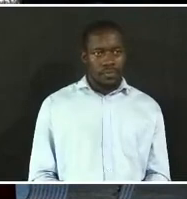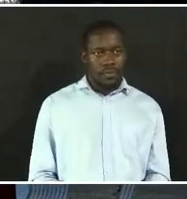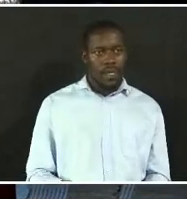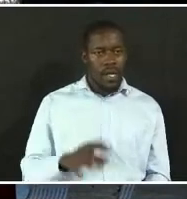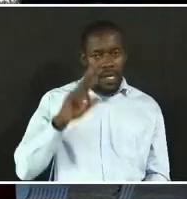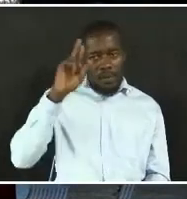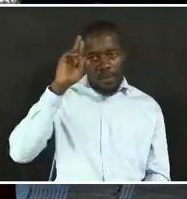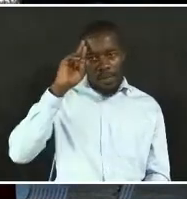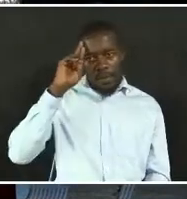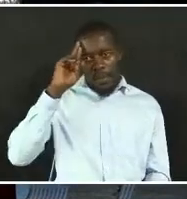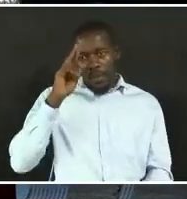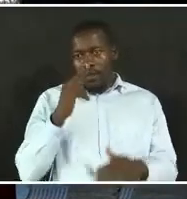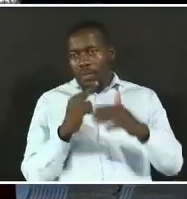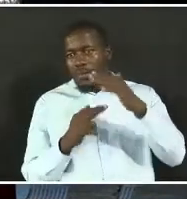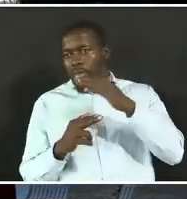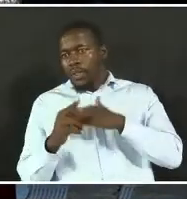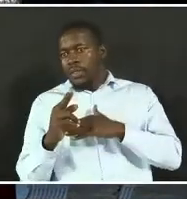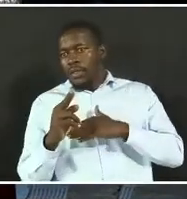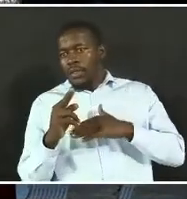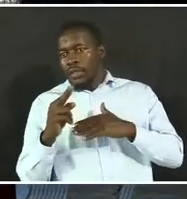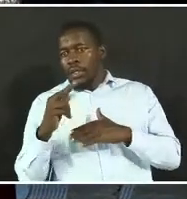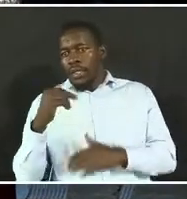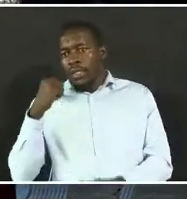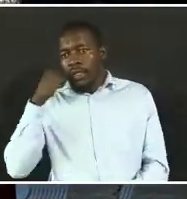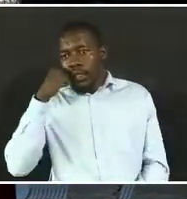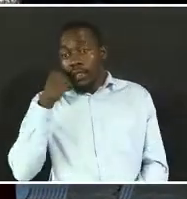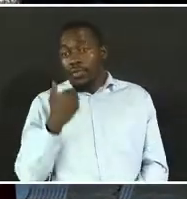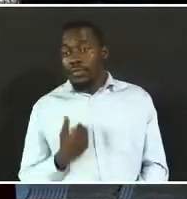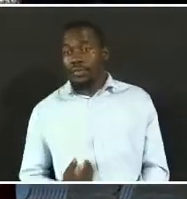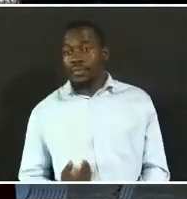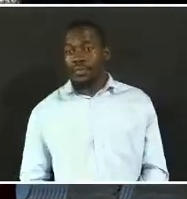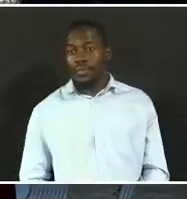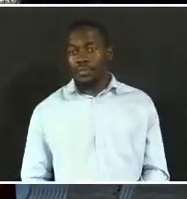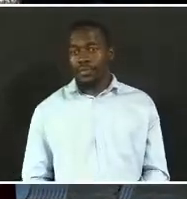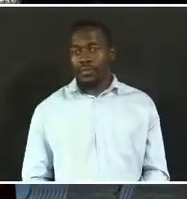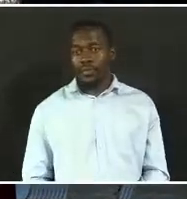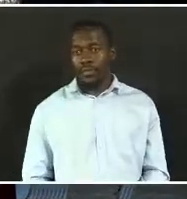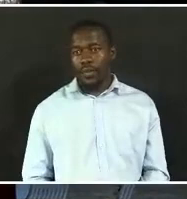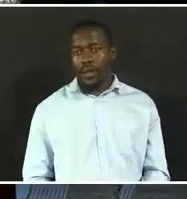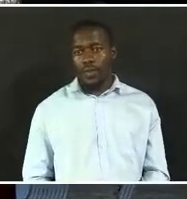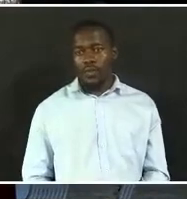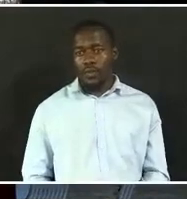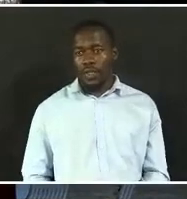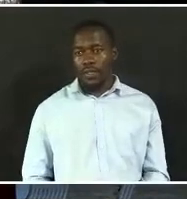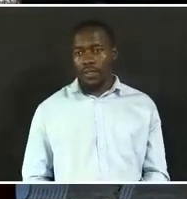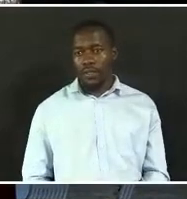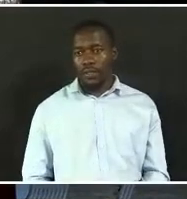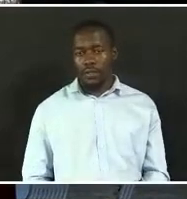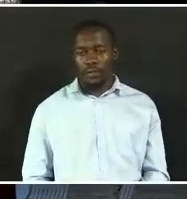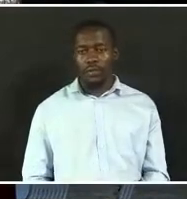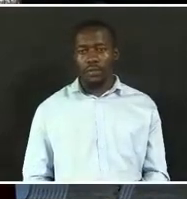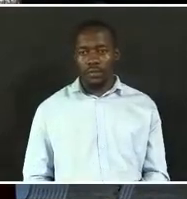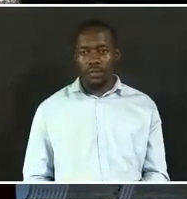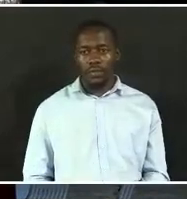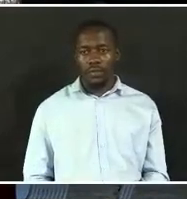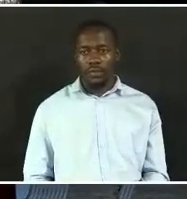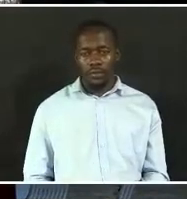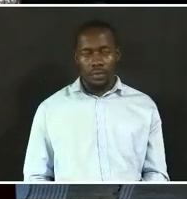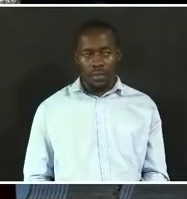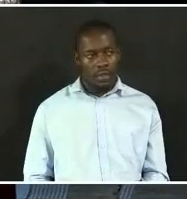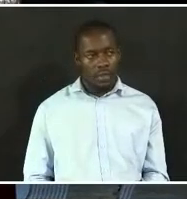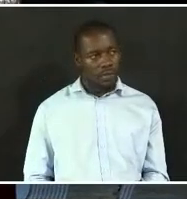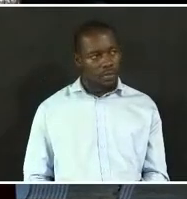not insist on what we want to do. Let's listen to the desires of our patients. I said that this also goes along